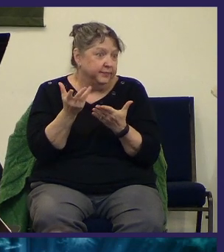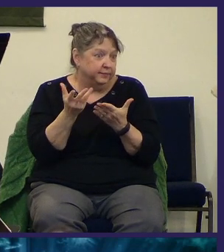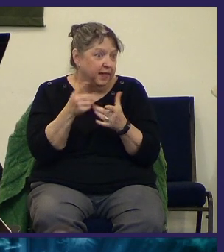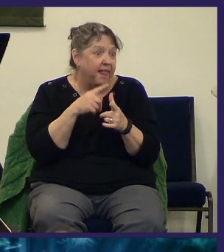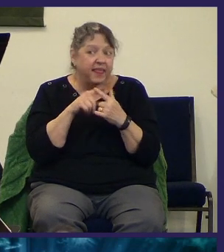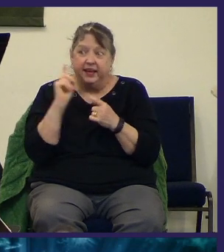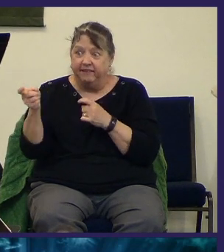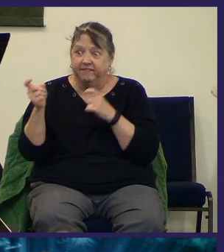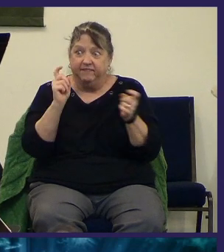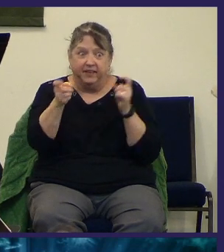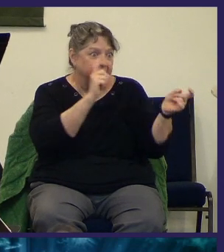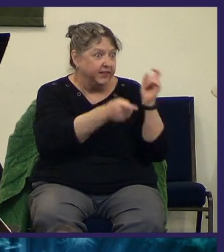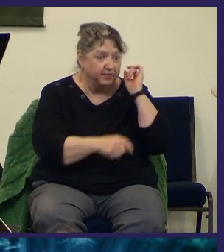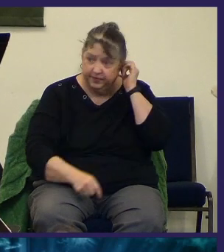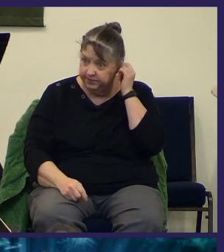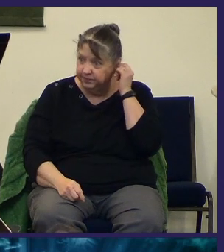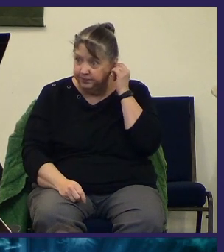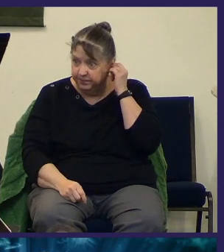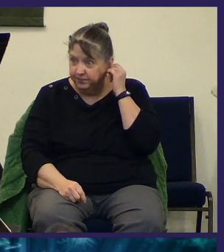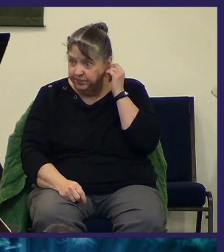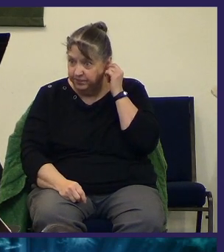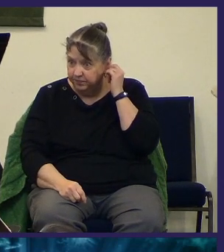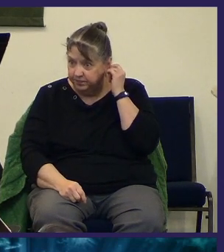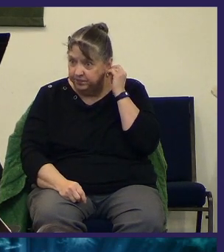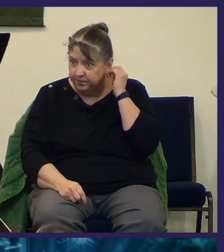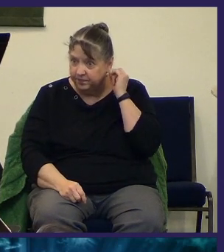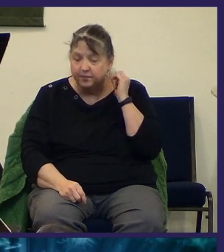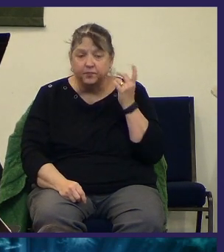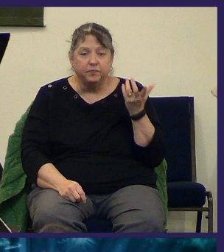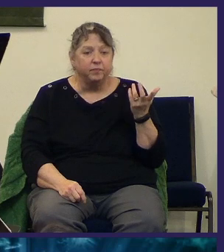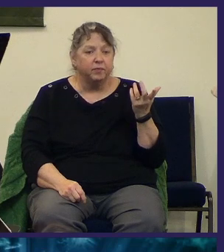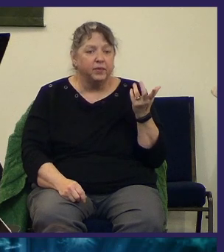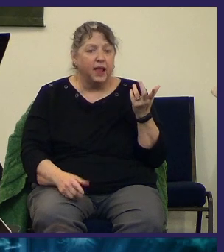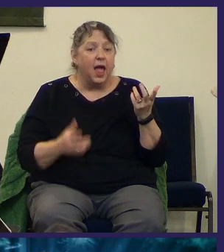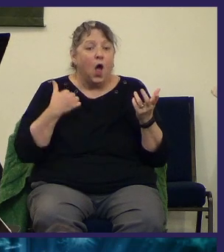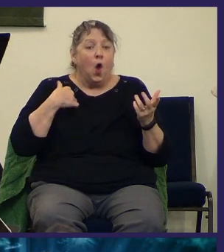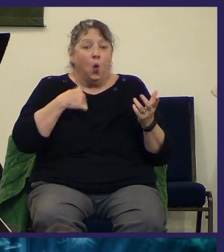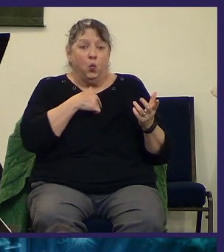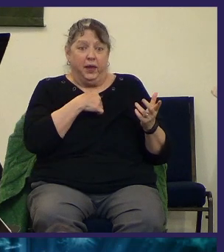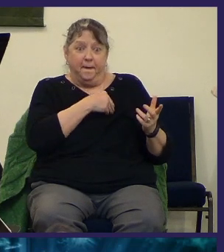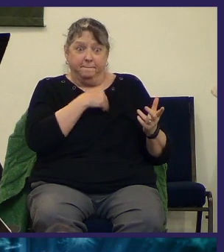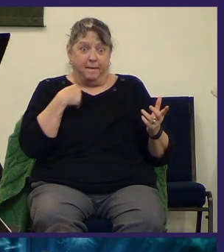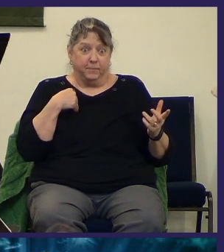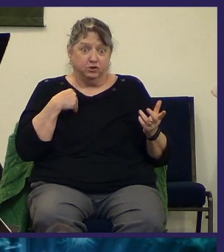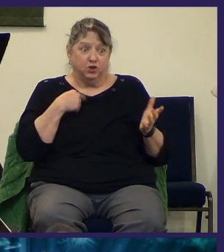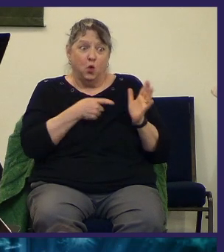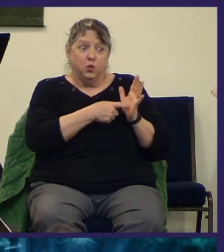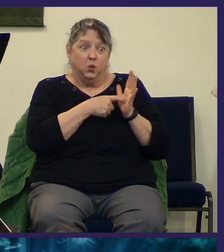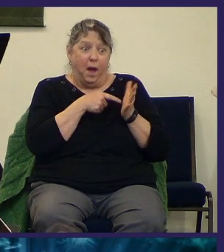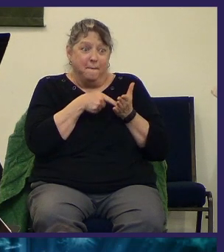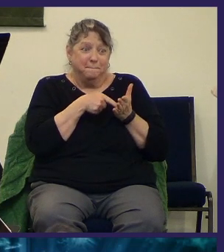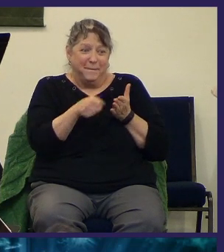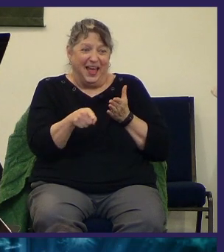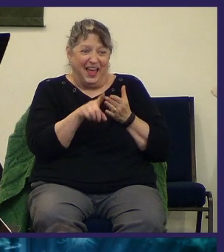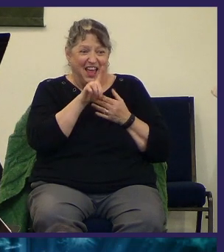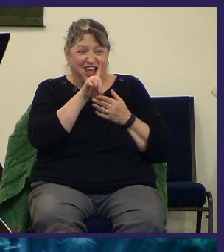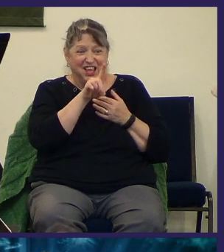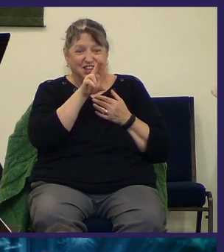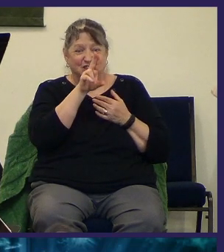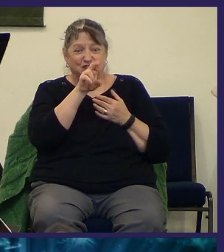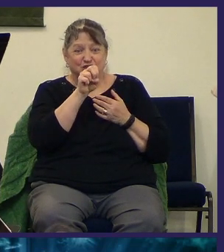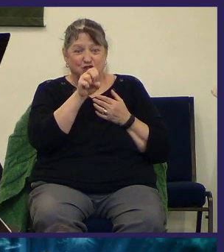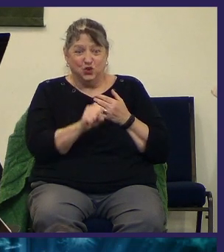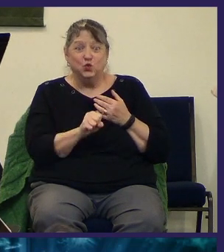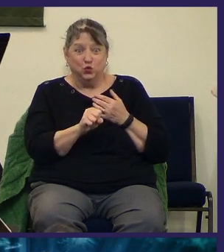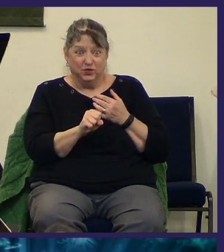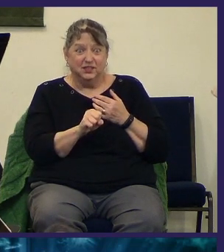and that's where the organization organization is funded or through voluntary work through the members